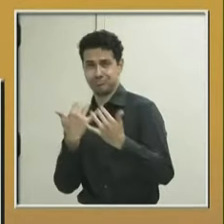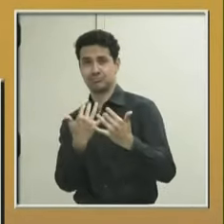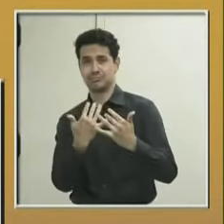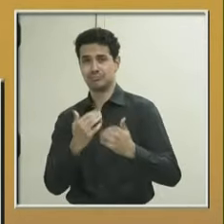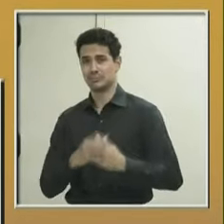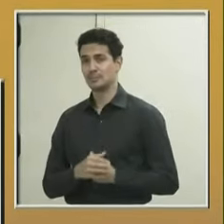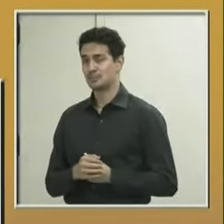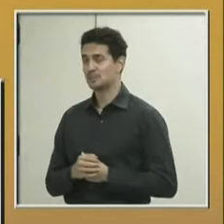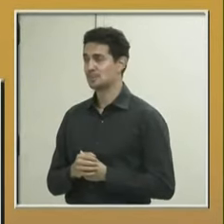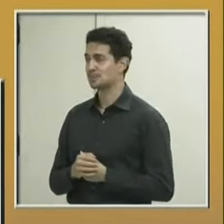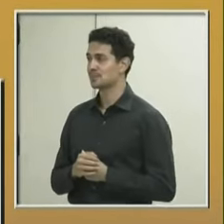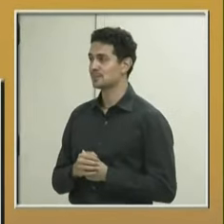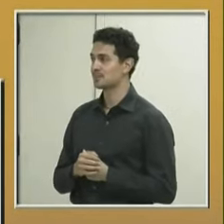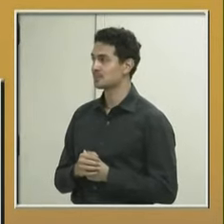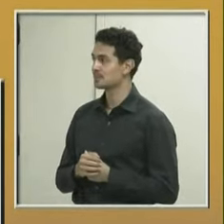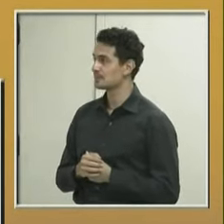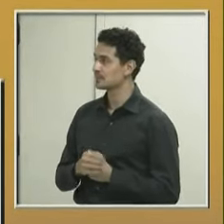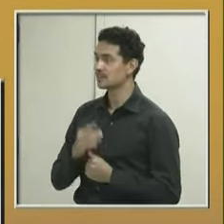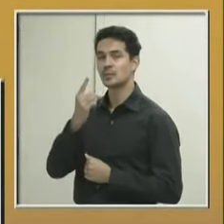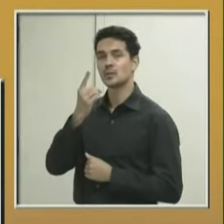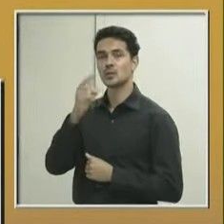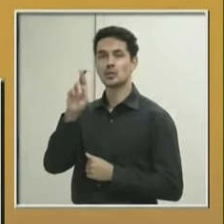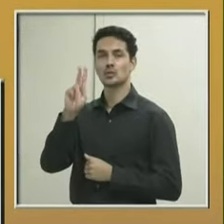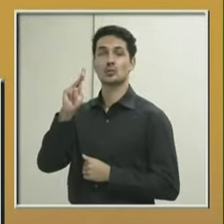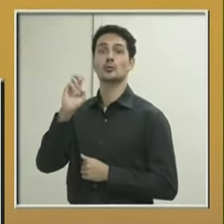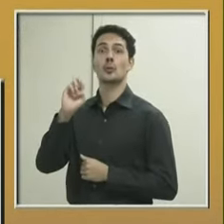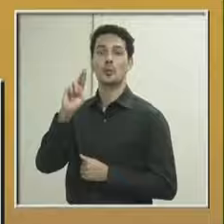up Dr. Kerber to explain.